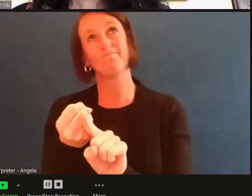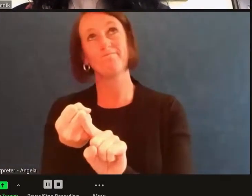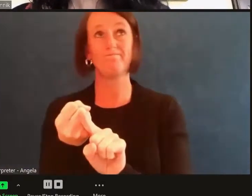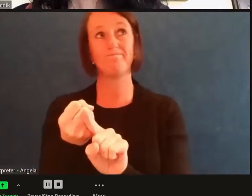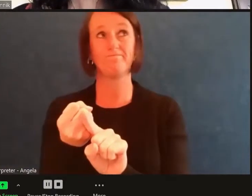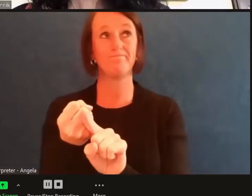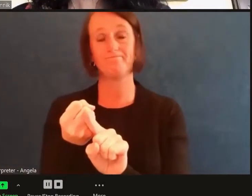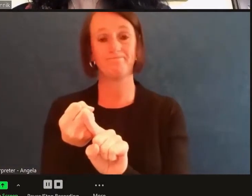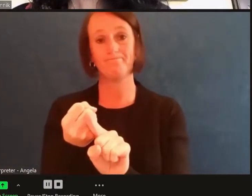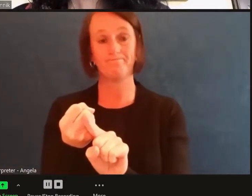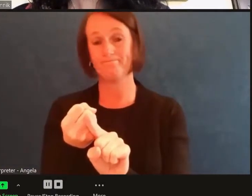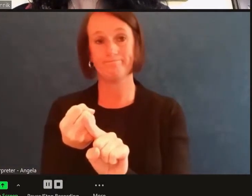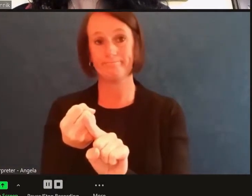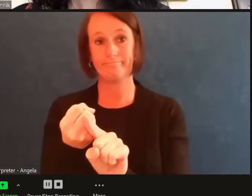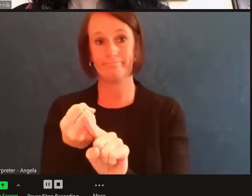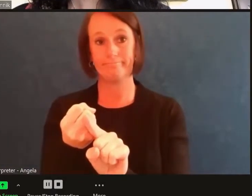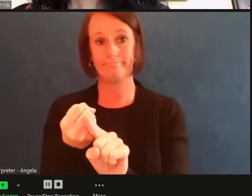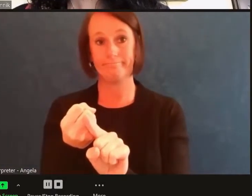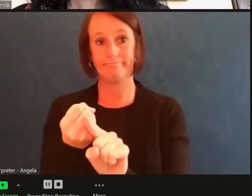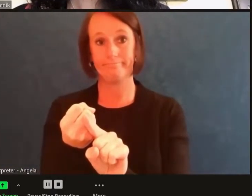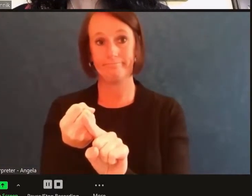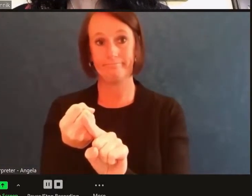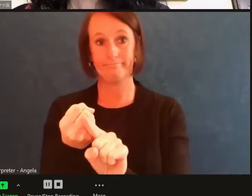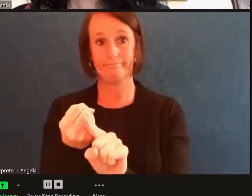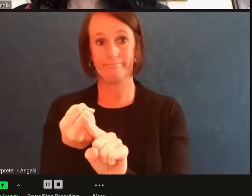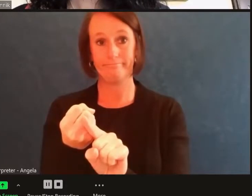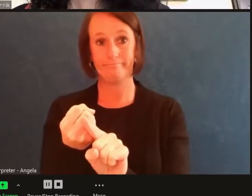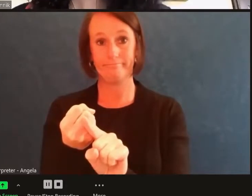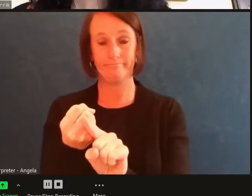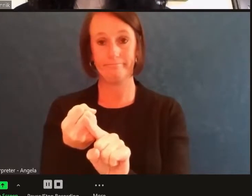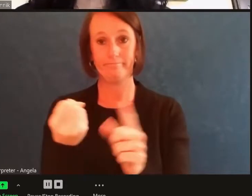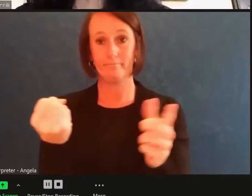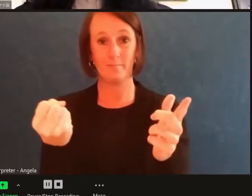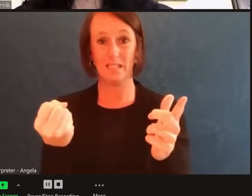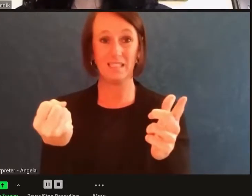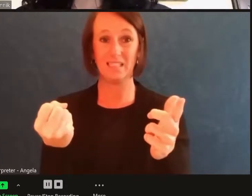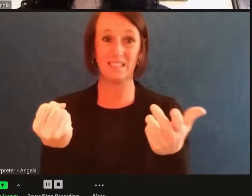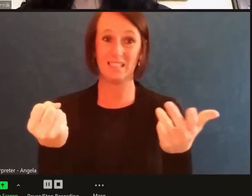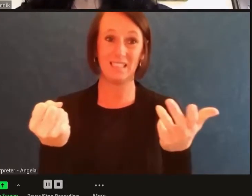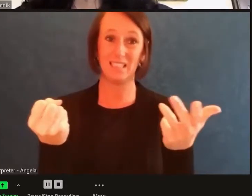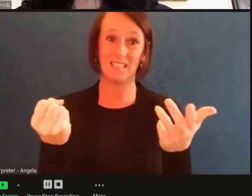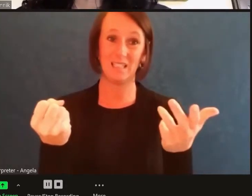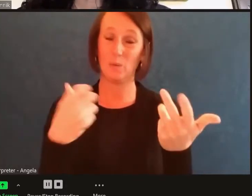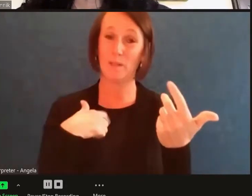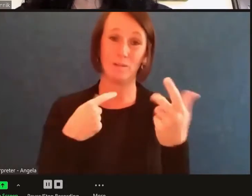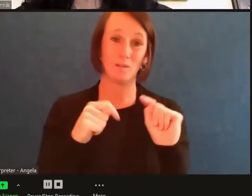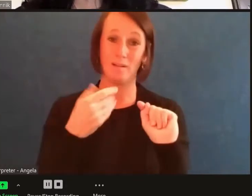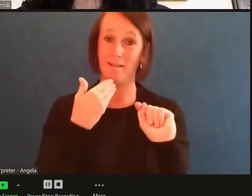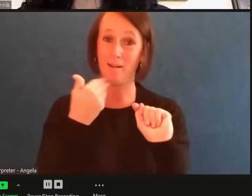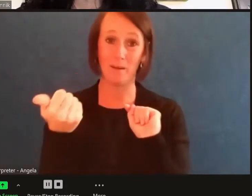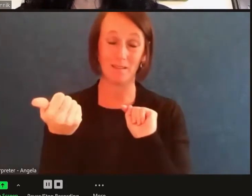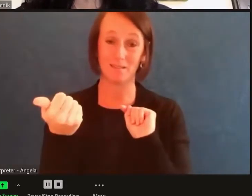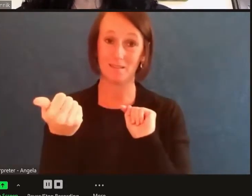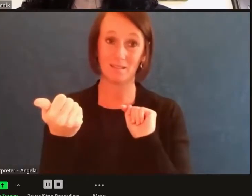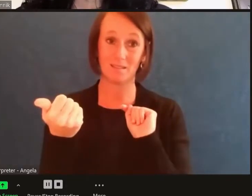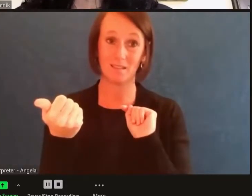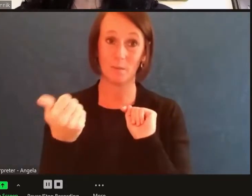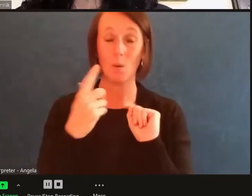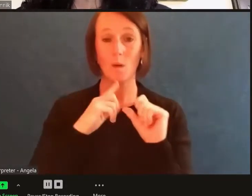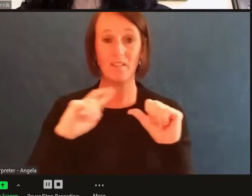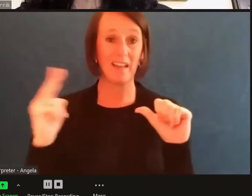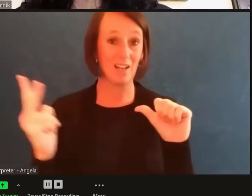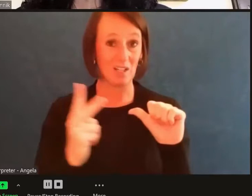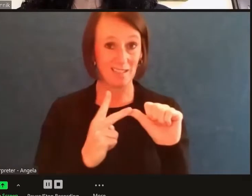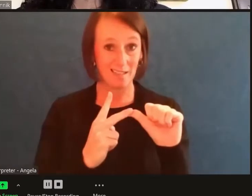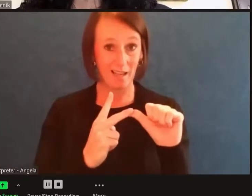saying, man makes plan and God laughs? We're just trying our best. We would have had our second literacy summit already.